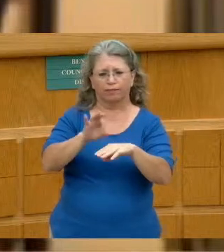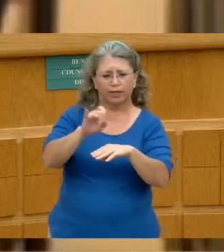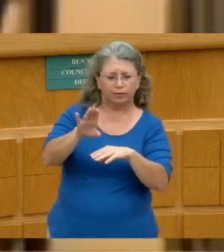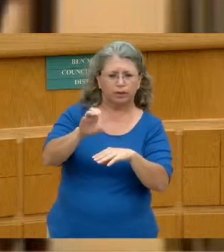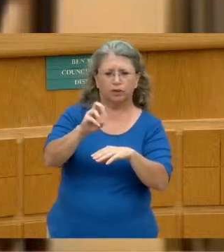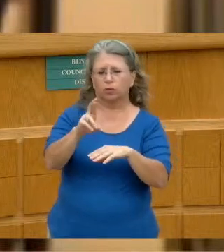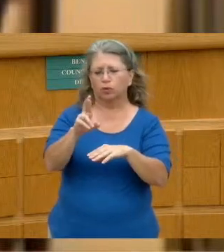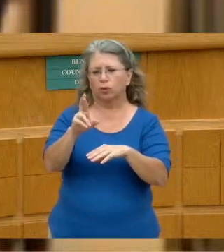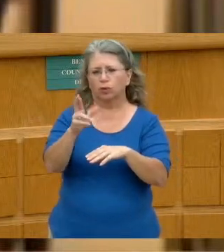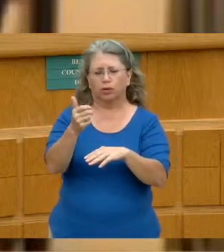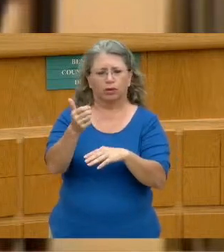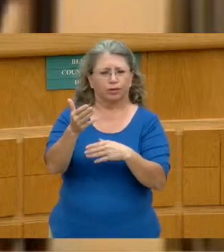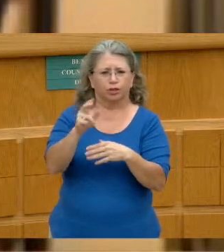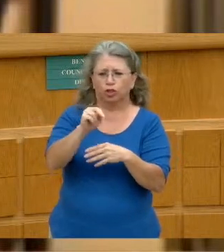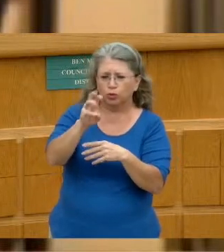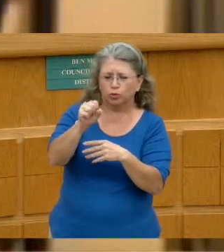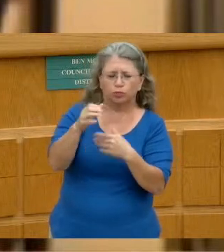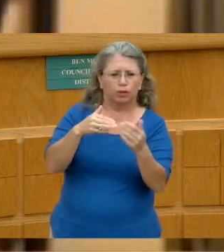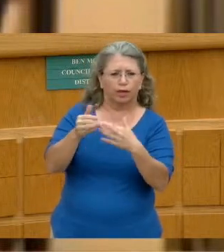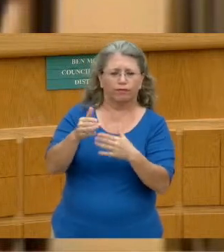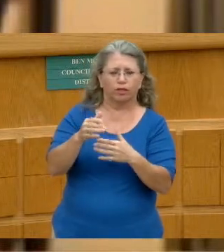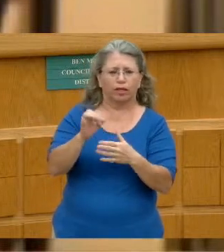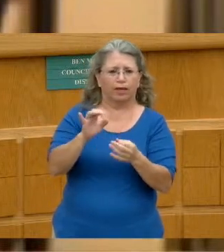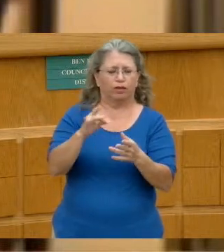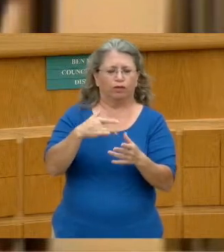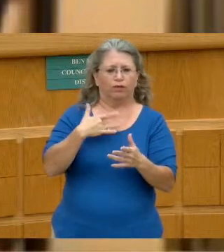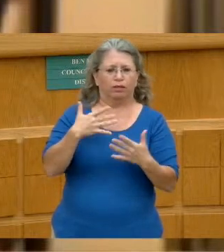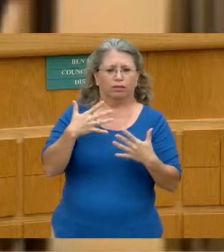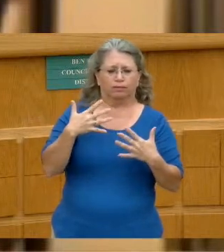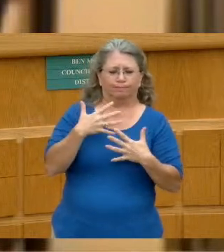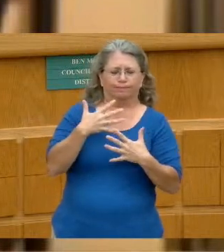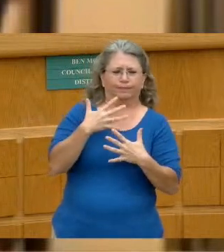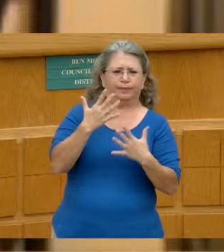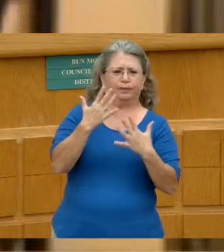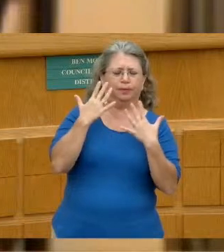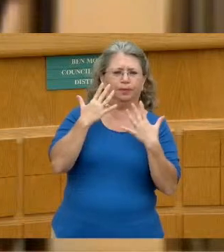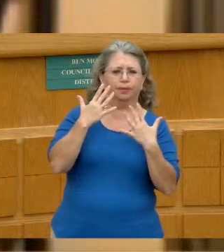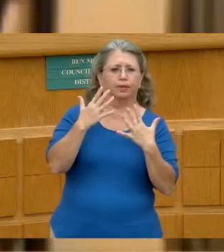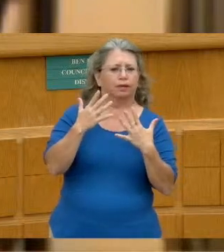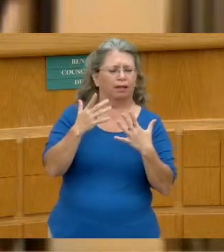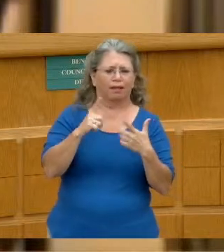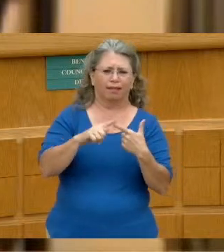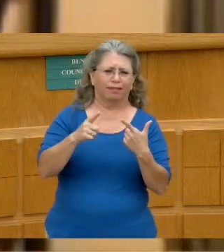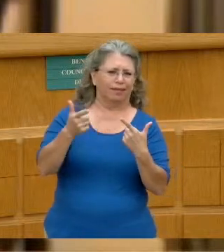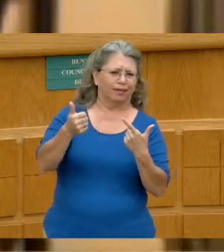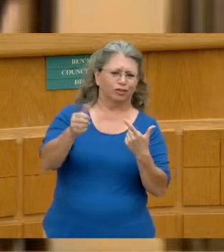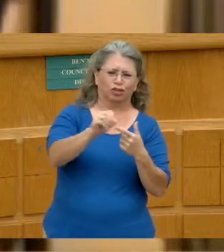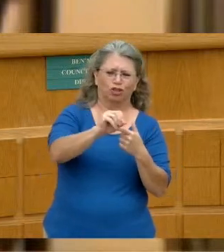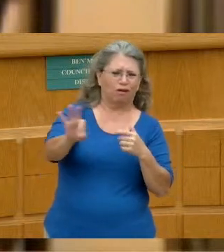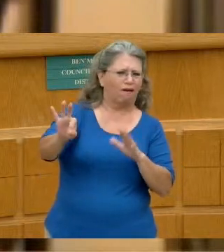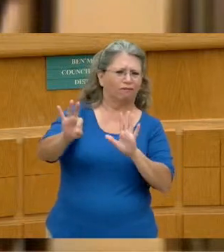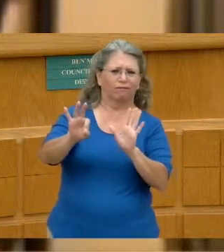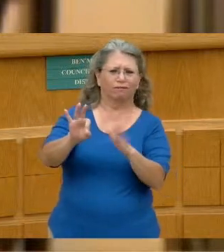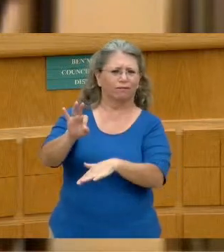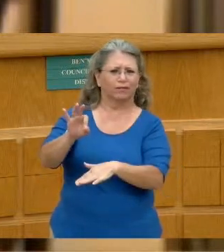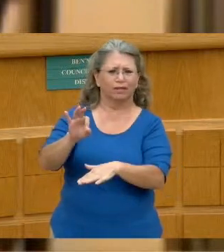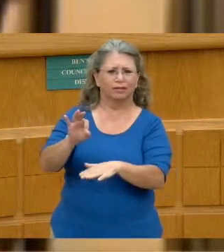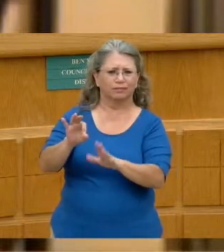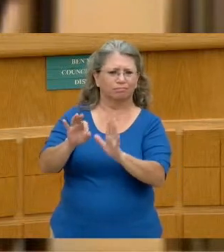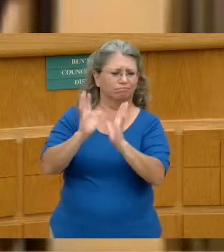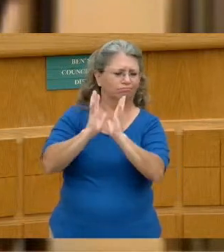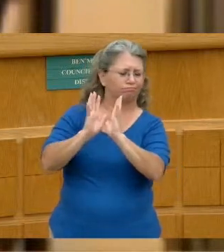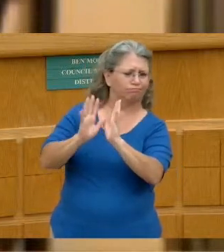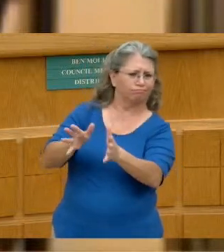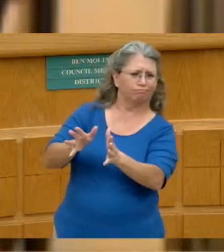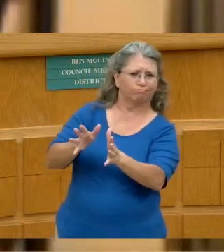is giving you a lot of anxiety, and you need to walk away from it, turn it off for a little while. There's no reason for you to have to watch it all